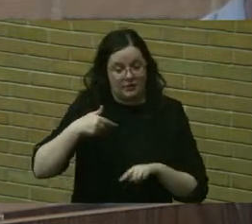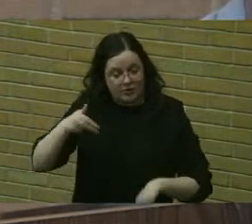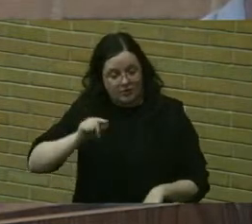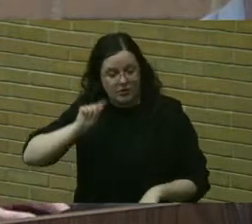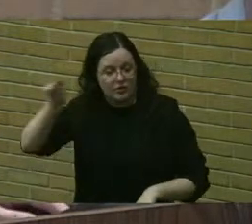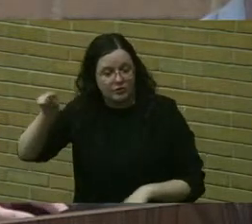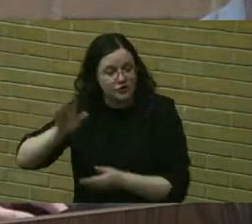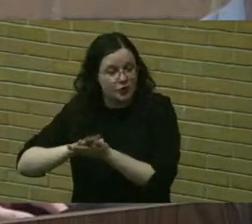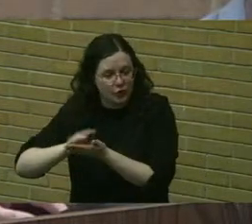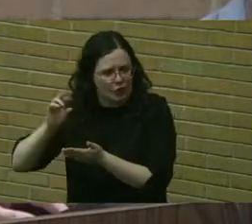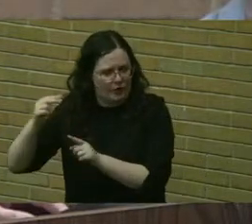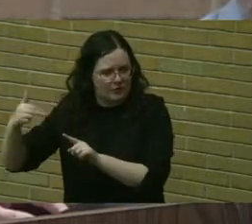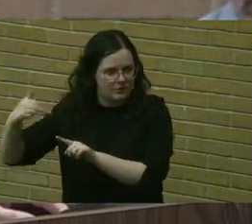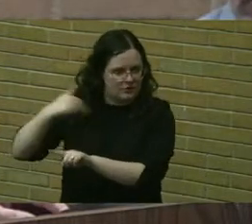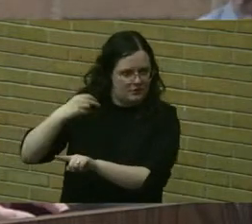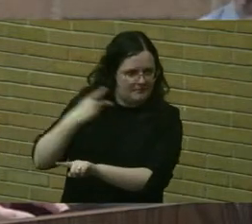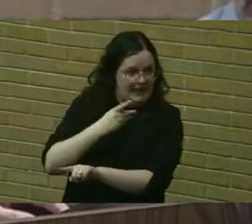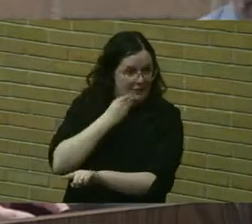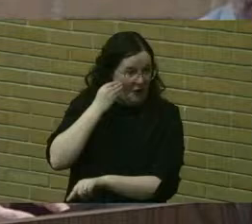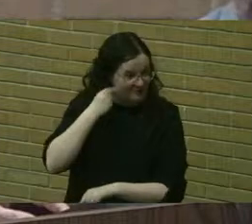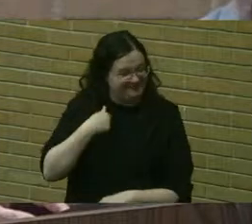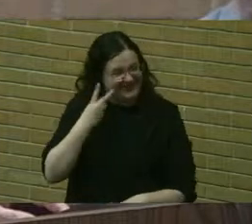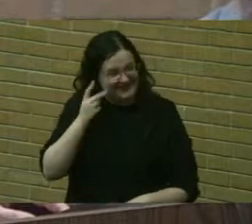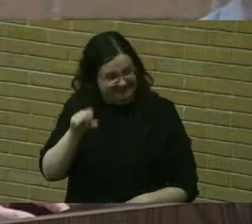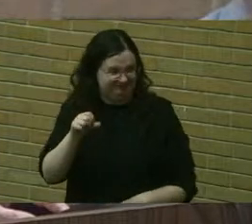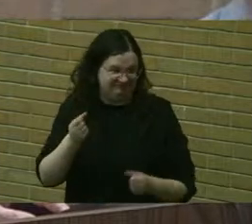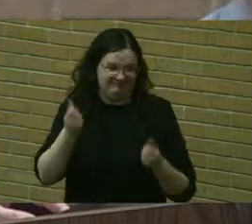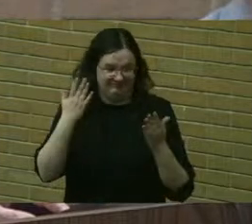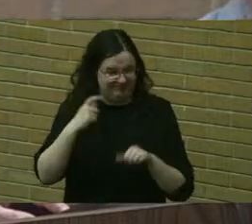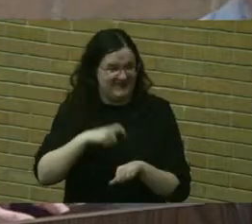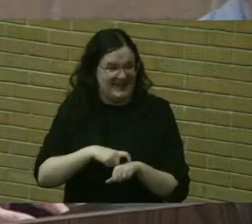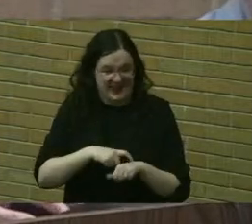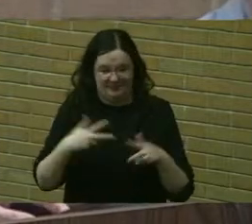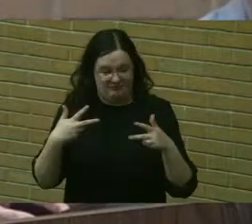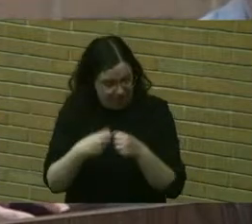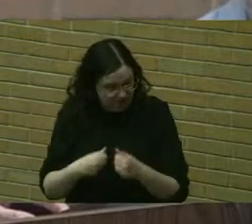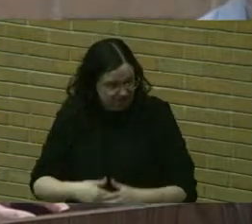going home, I've seen many instances of gridlock.